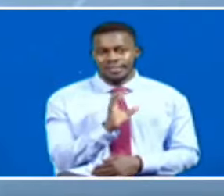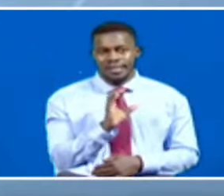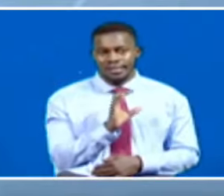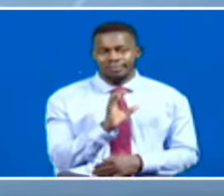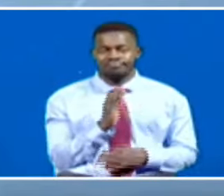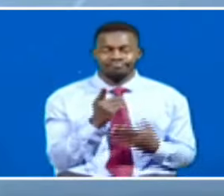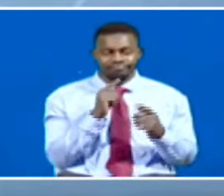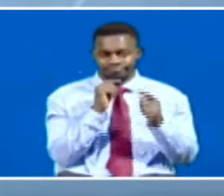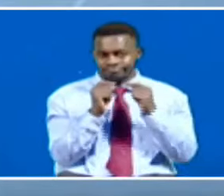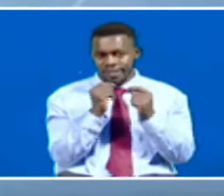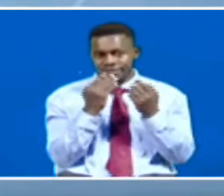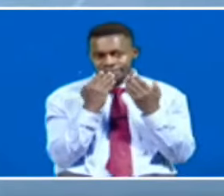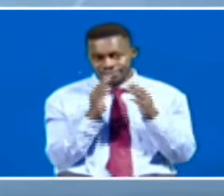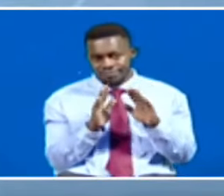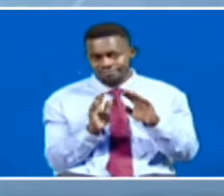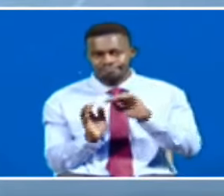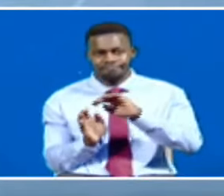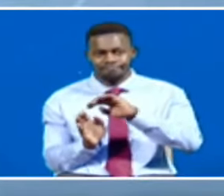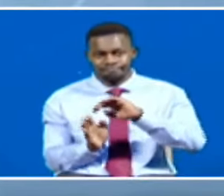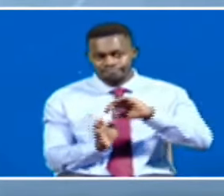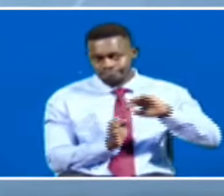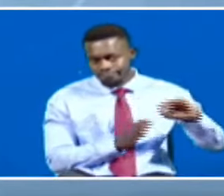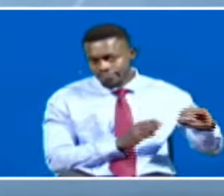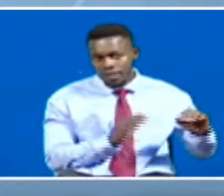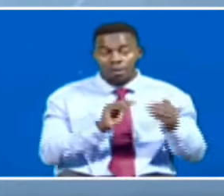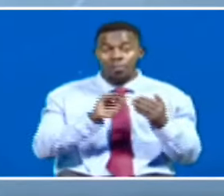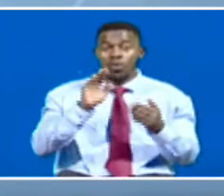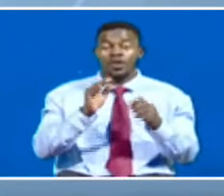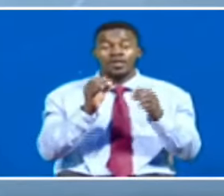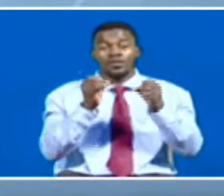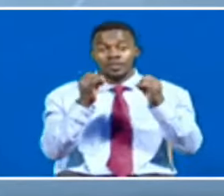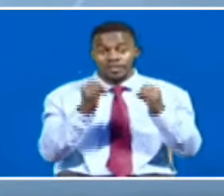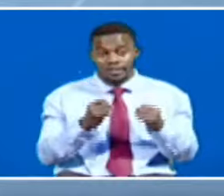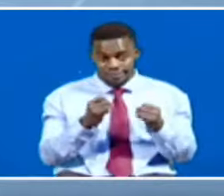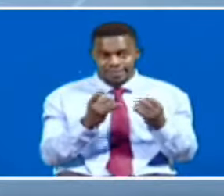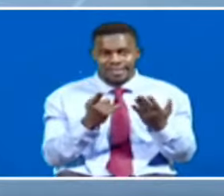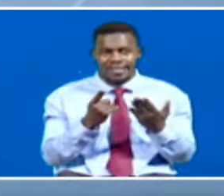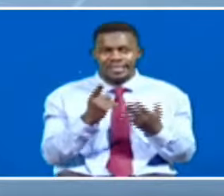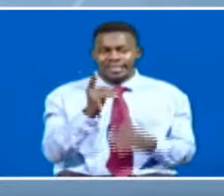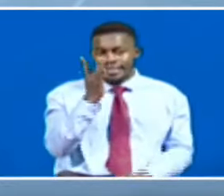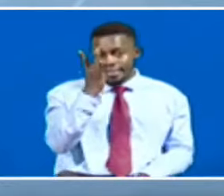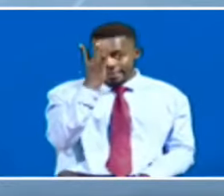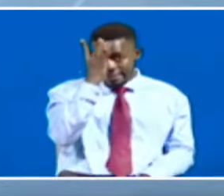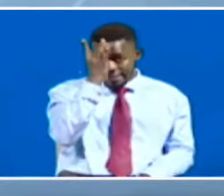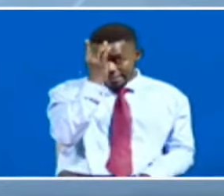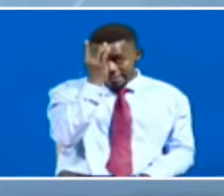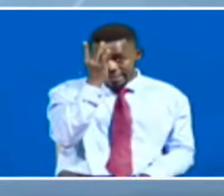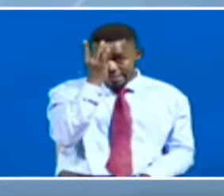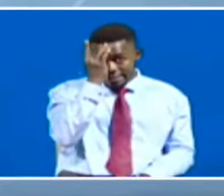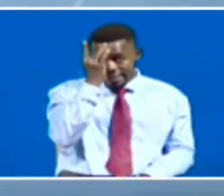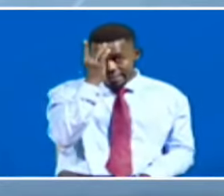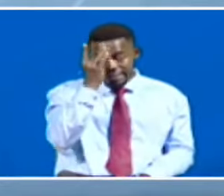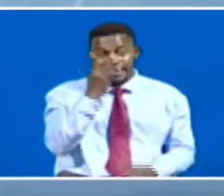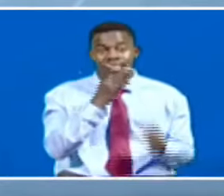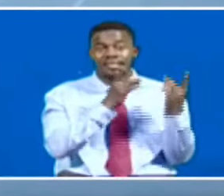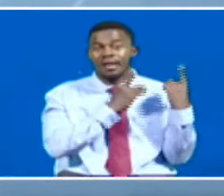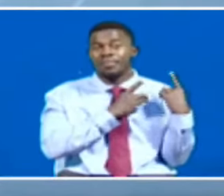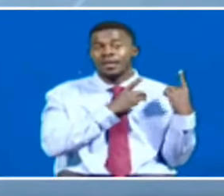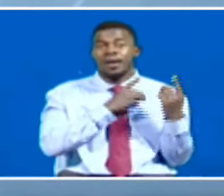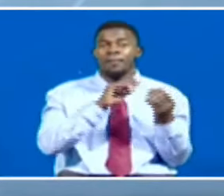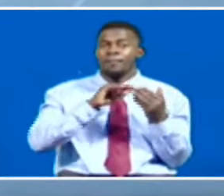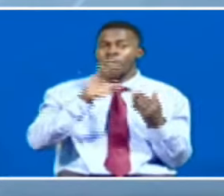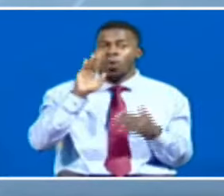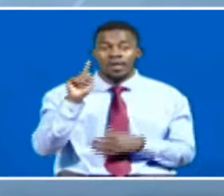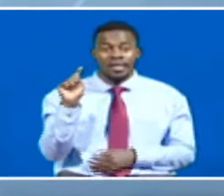timely conversation. To other newsmaking headlines, neglected tropical diseases have been troubling thousands of Kenyans